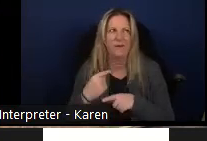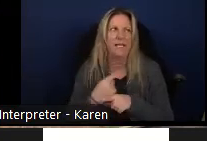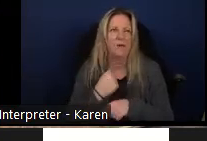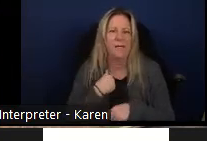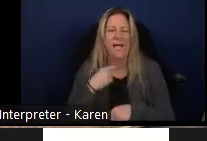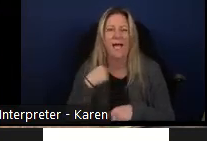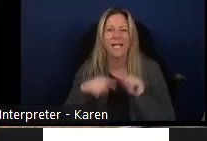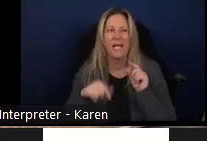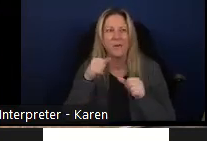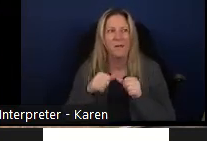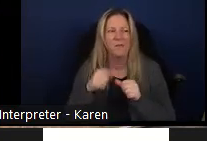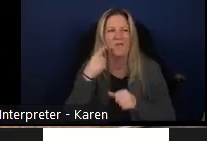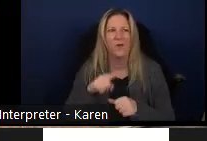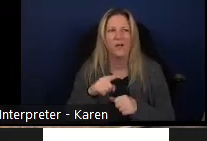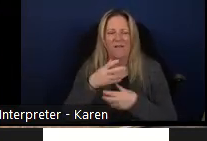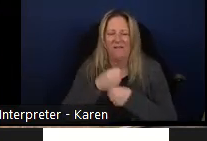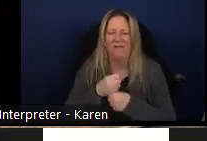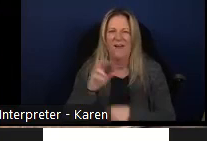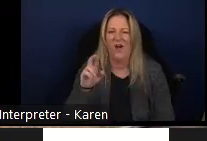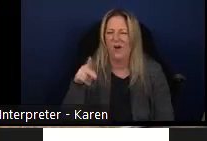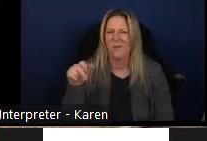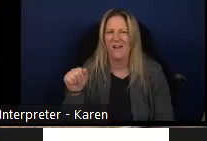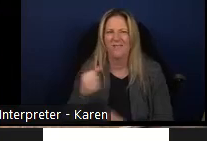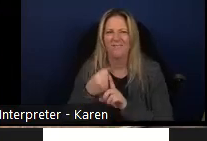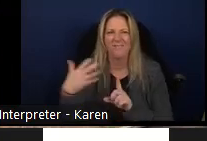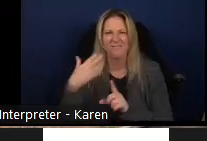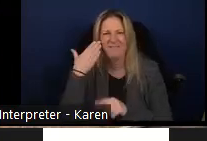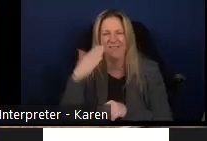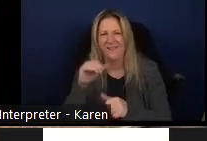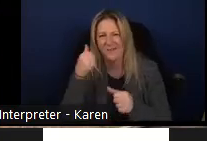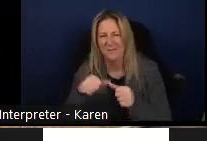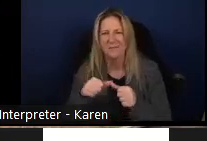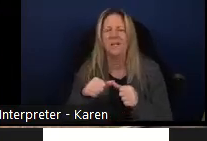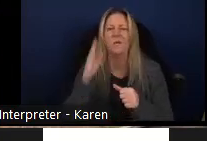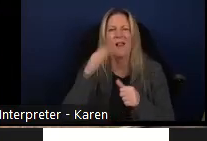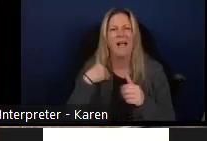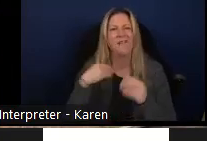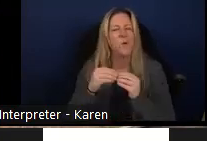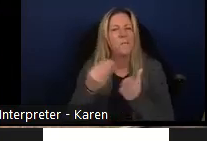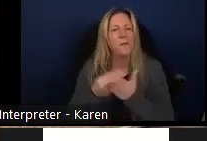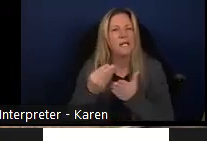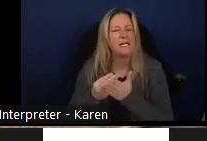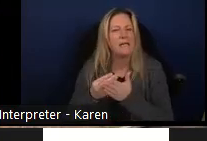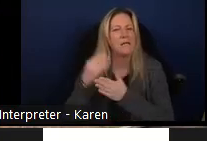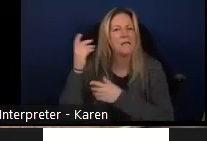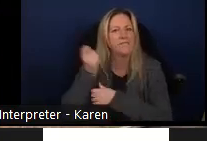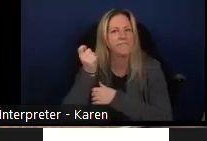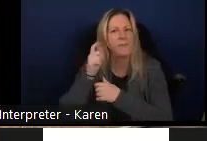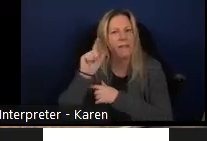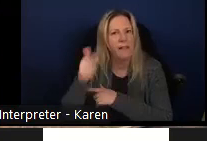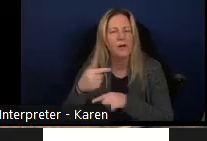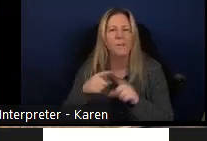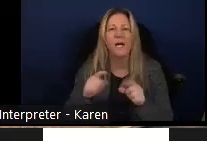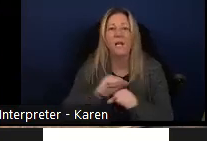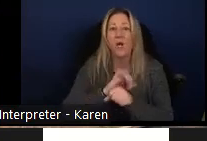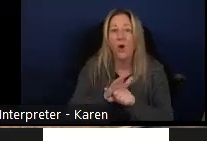I mean, we do have some other dollars that will be coming down that we've definitely been notified of. But as far as those COVID, what we call the